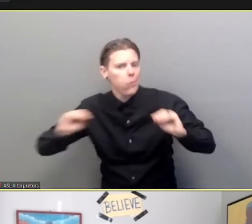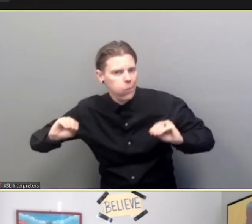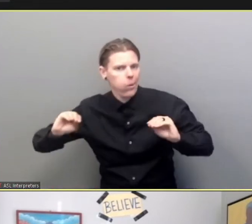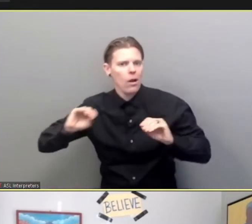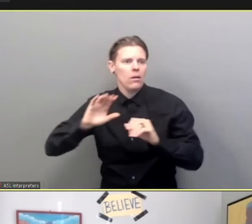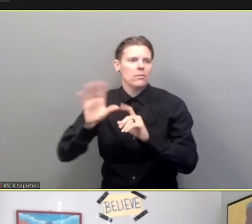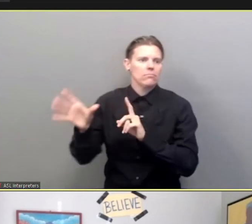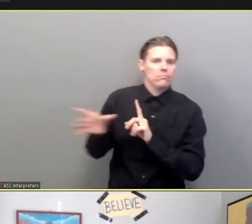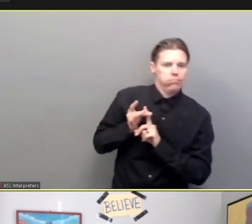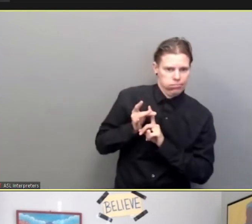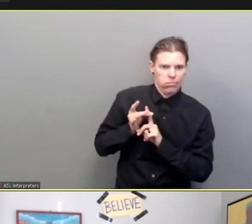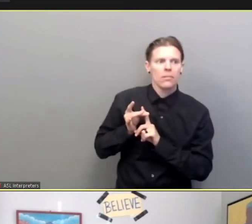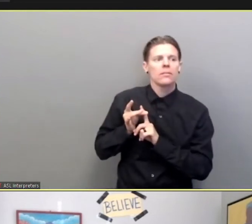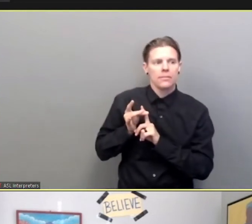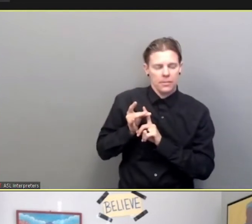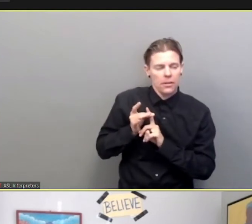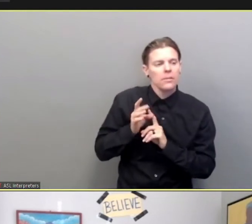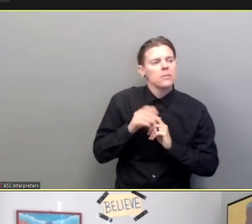hospitalization rates